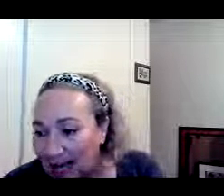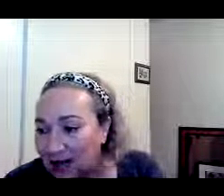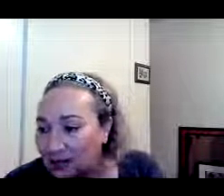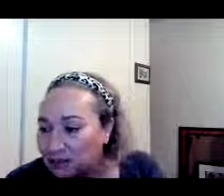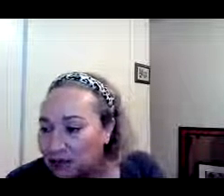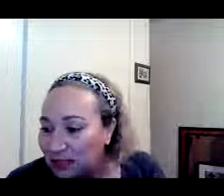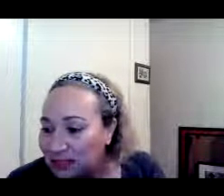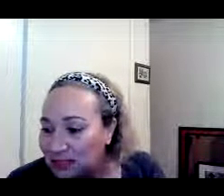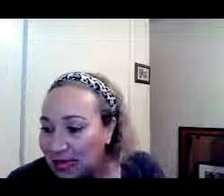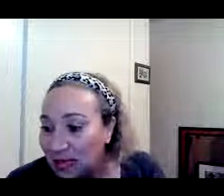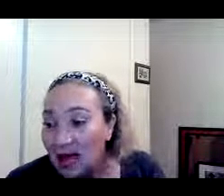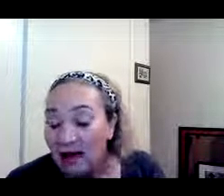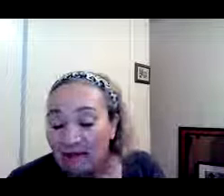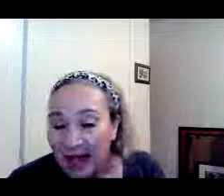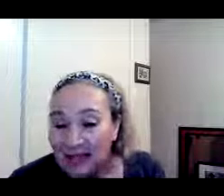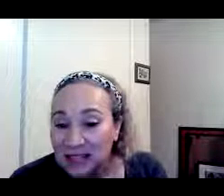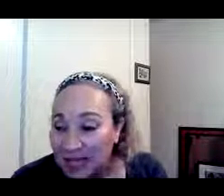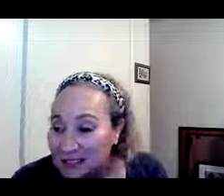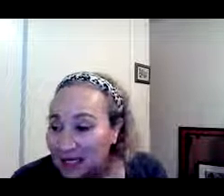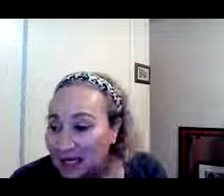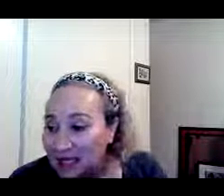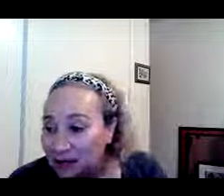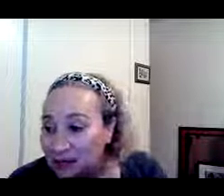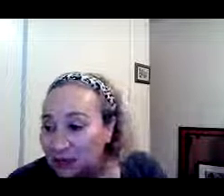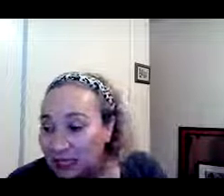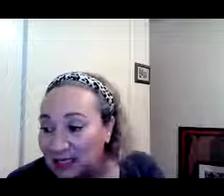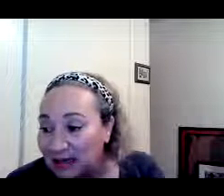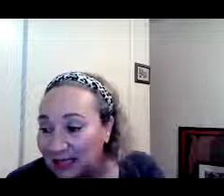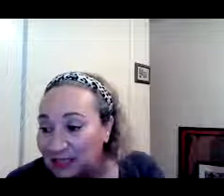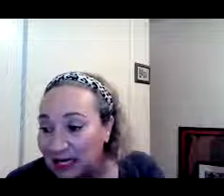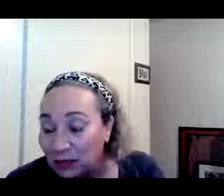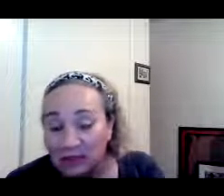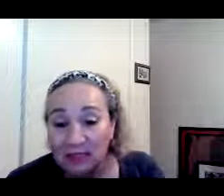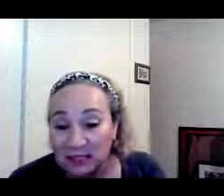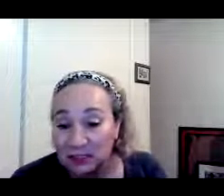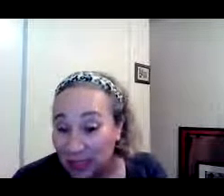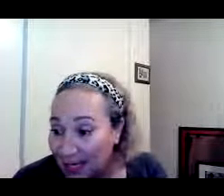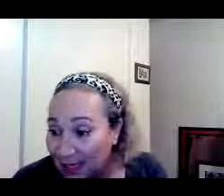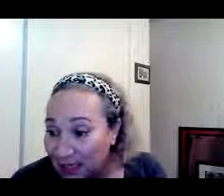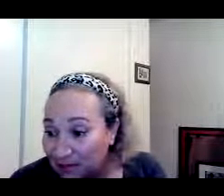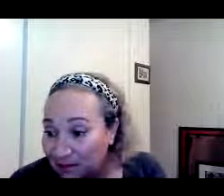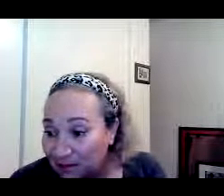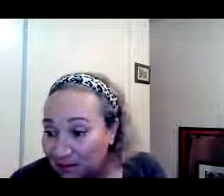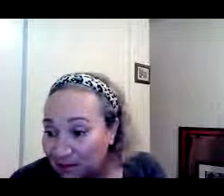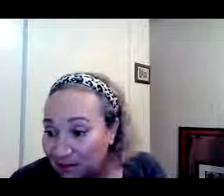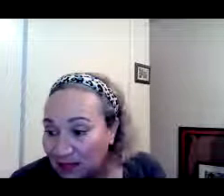Okay, and our experiences like fantastic head counselor meetings back in the day with Melissa Janik,